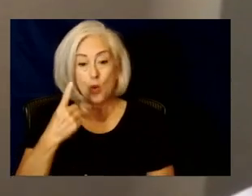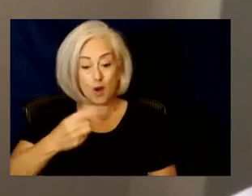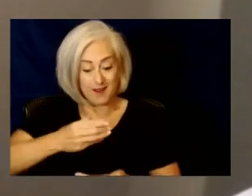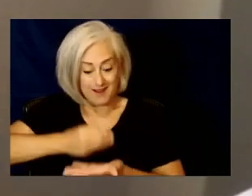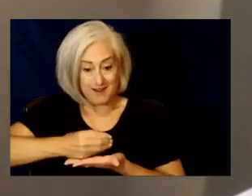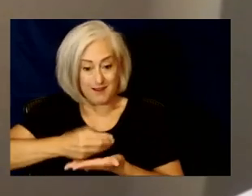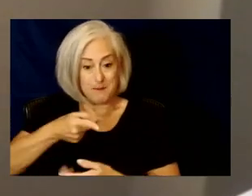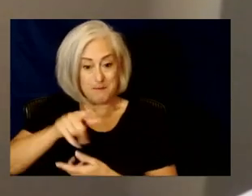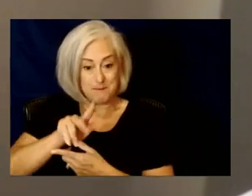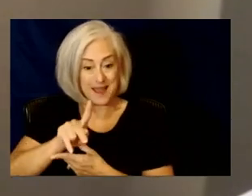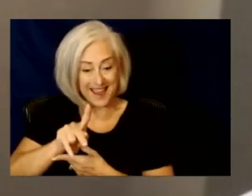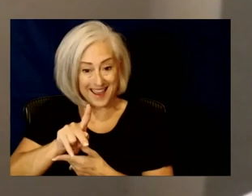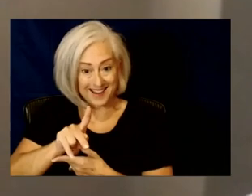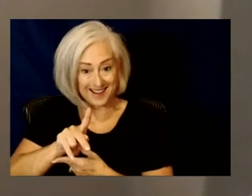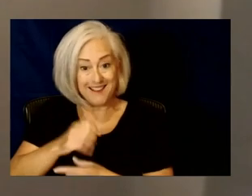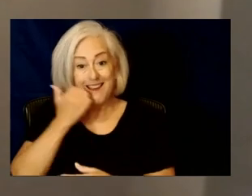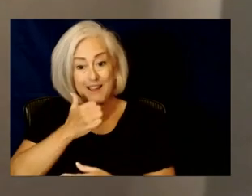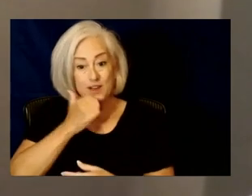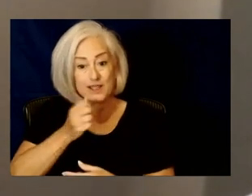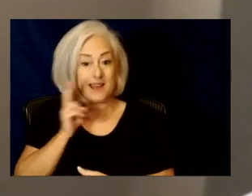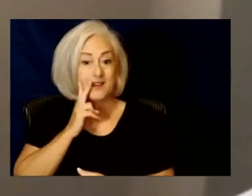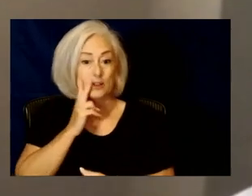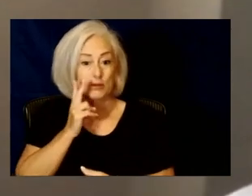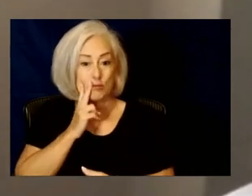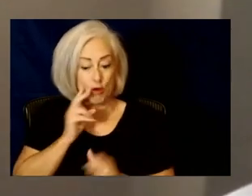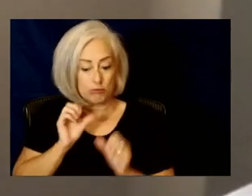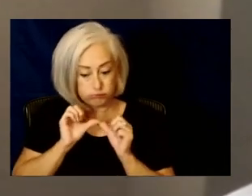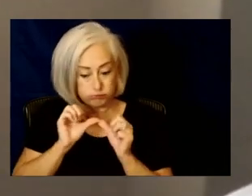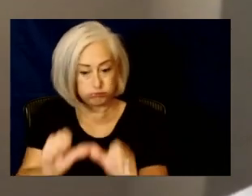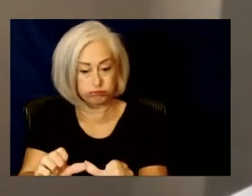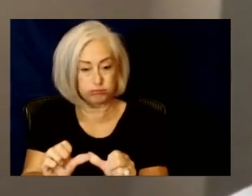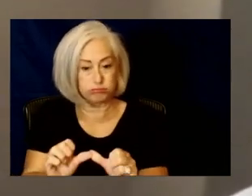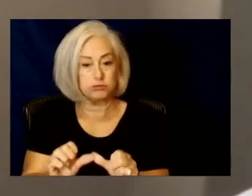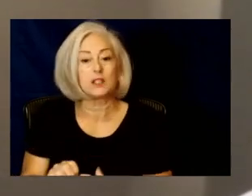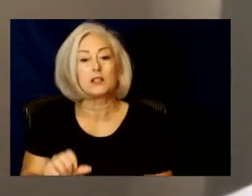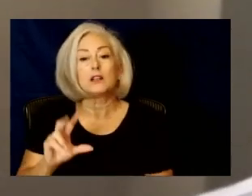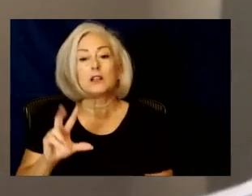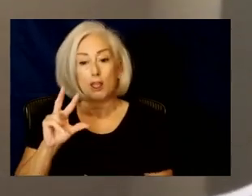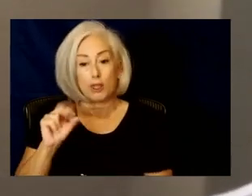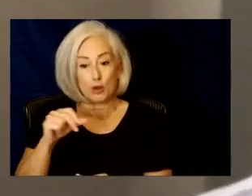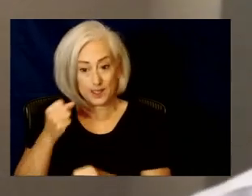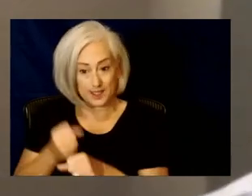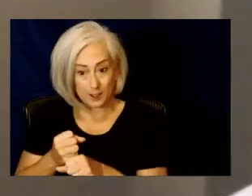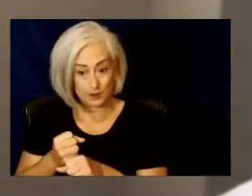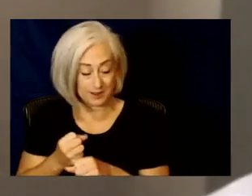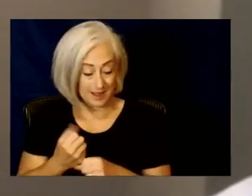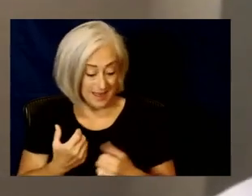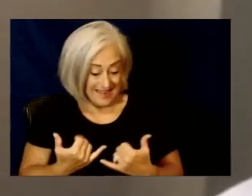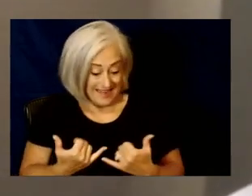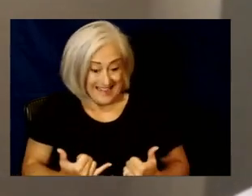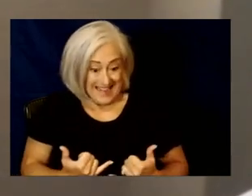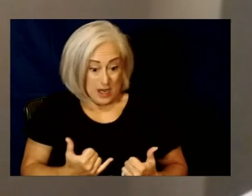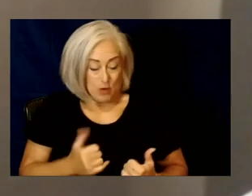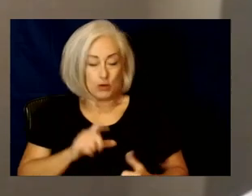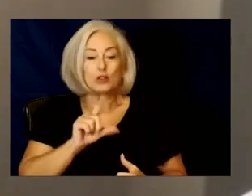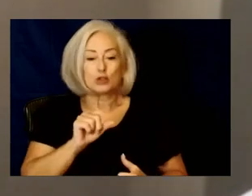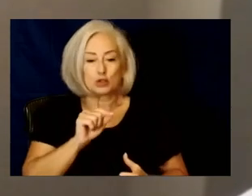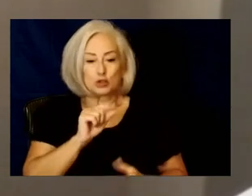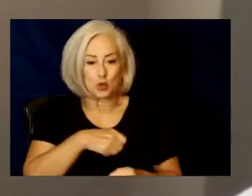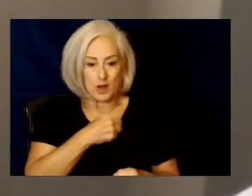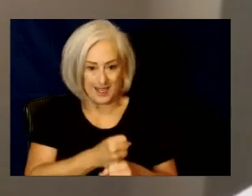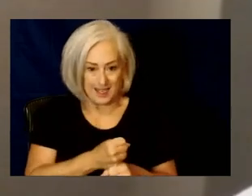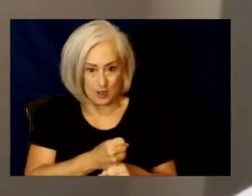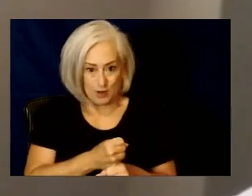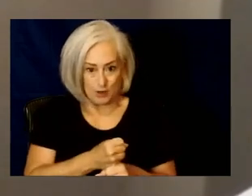every day of the year. That would be one pack year. So for people who smoke 20 pack years now, when the guidelines used to be 30, people who smoke a little bit